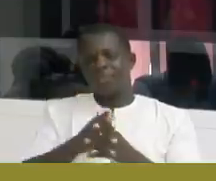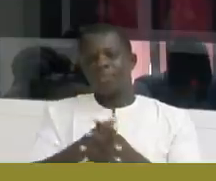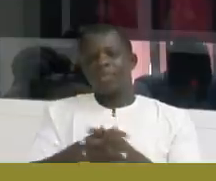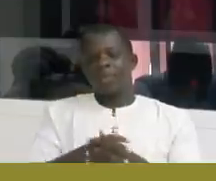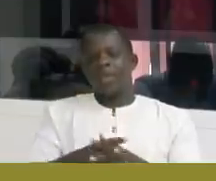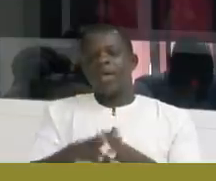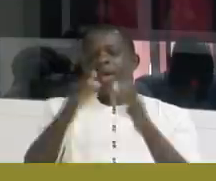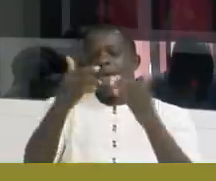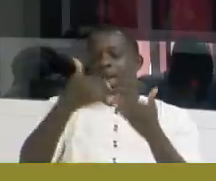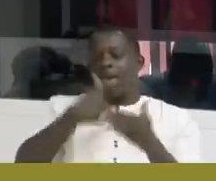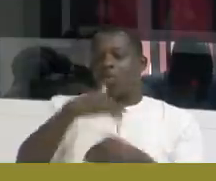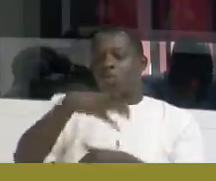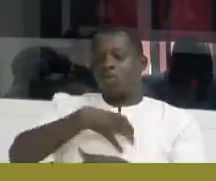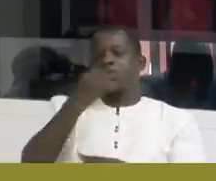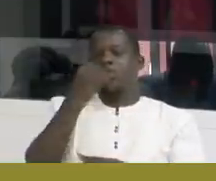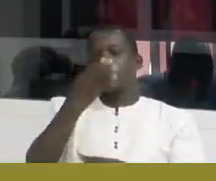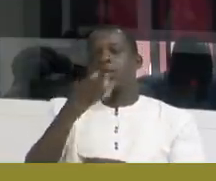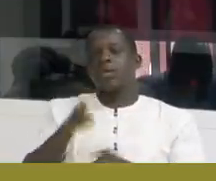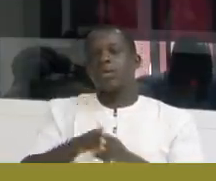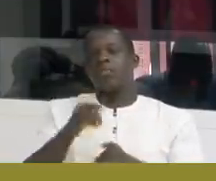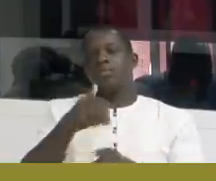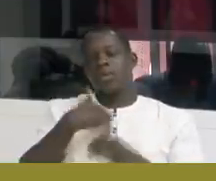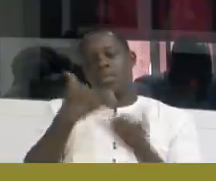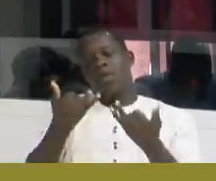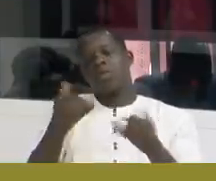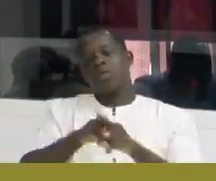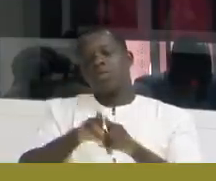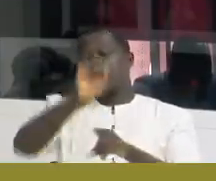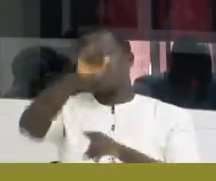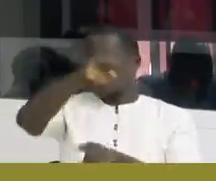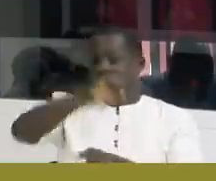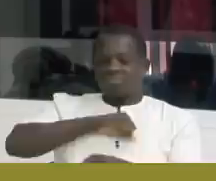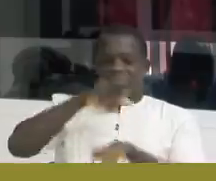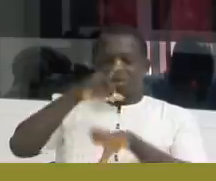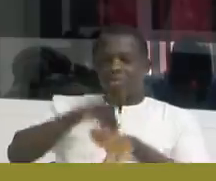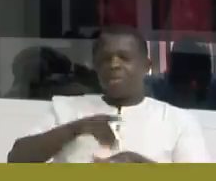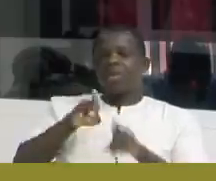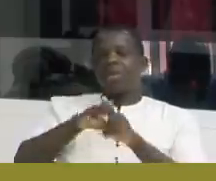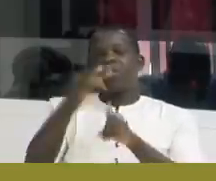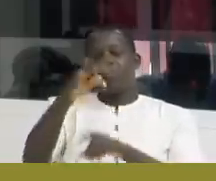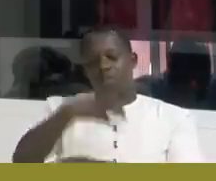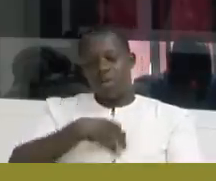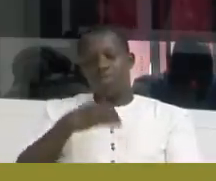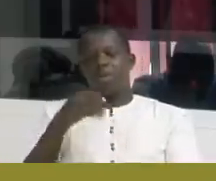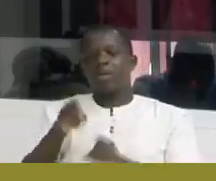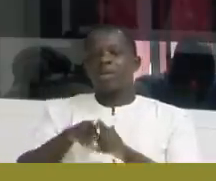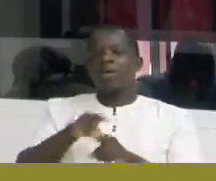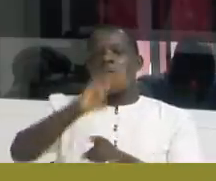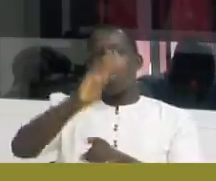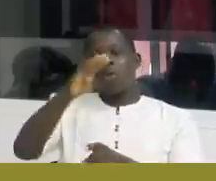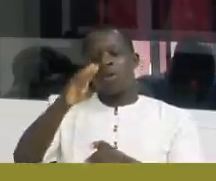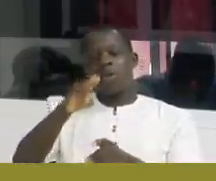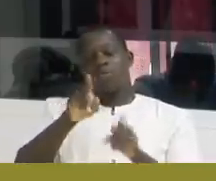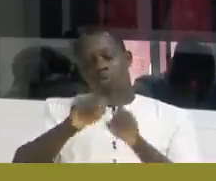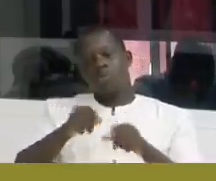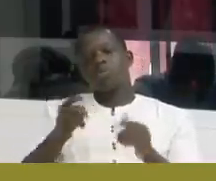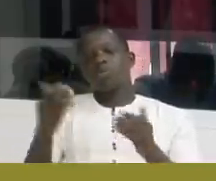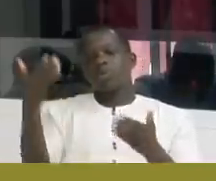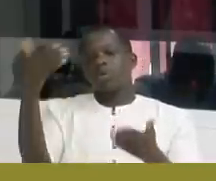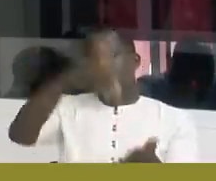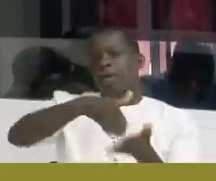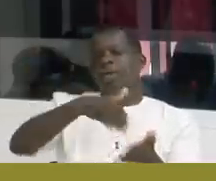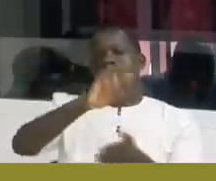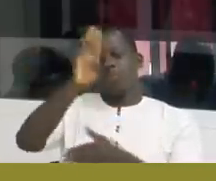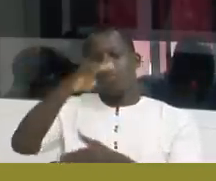But I just want to say I'm at your disposal. If you want me to appear on Monday, I will appear on Monday